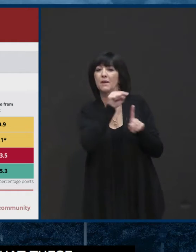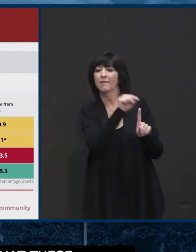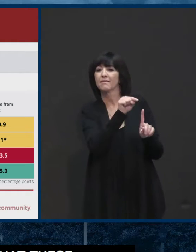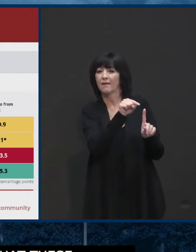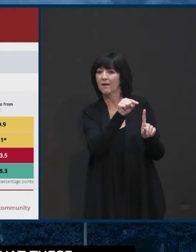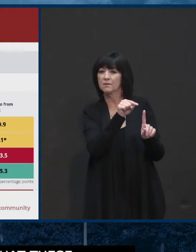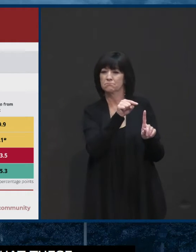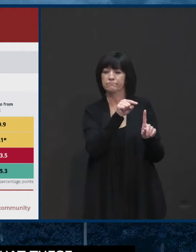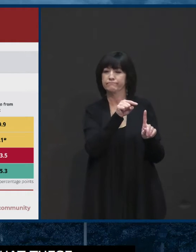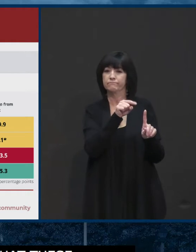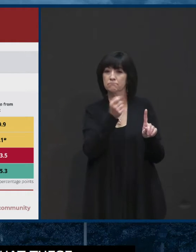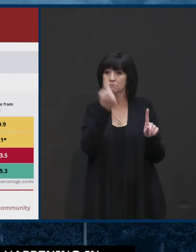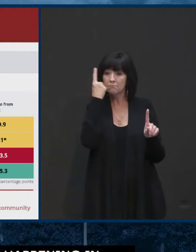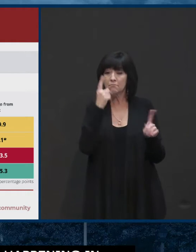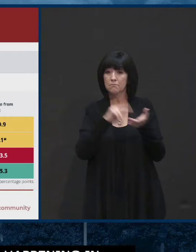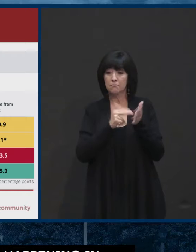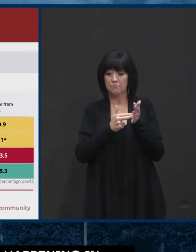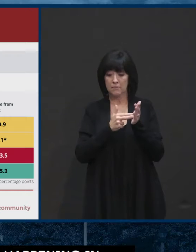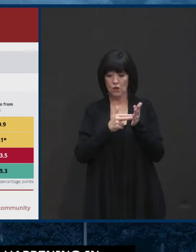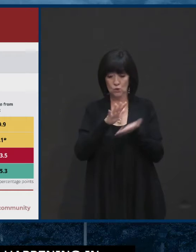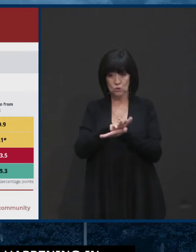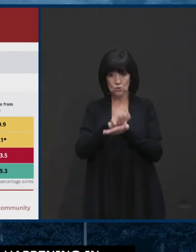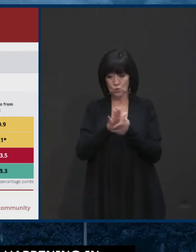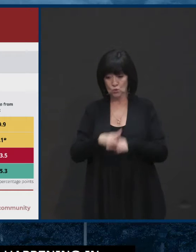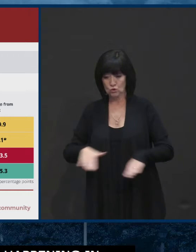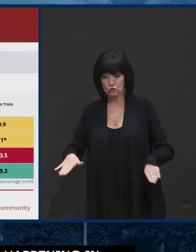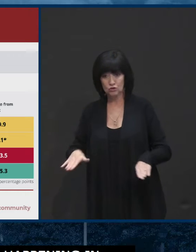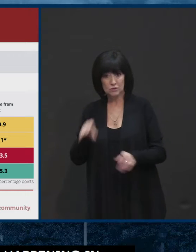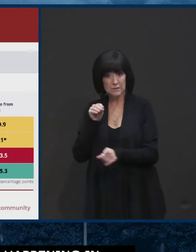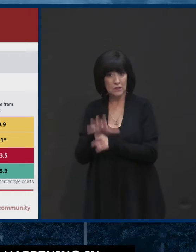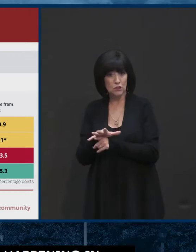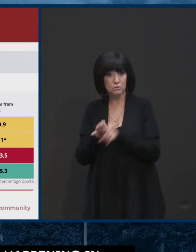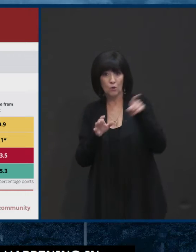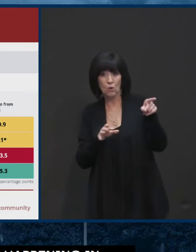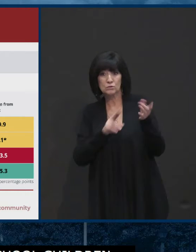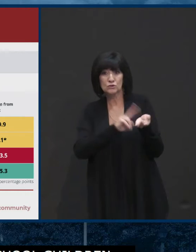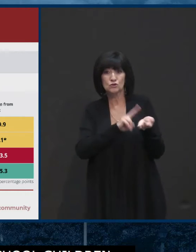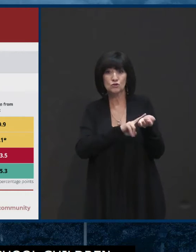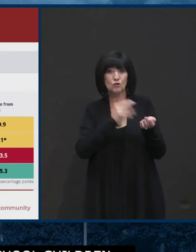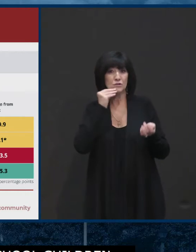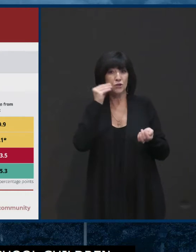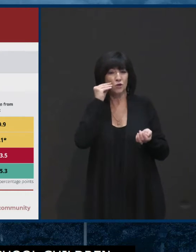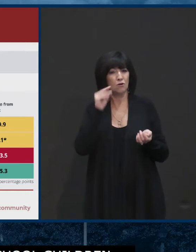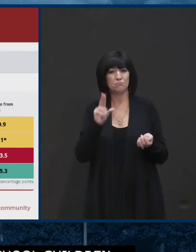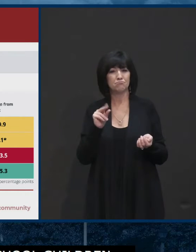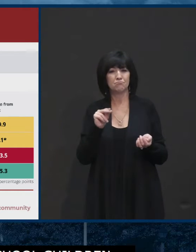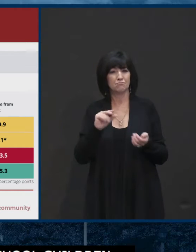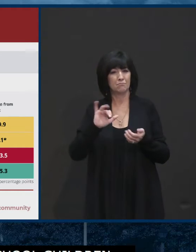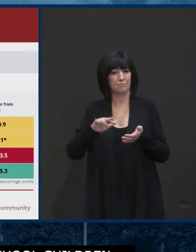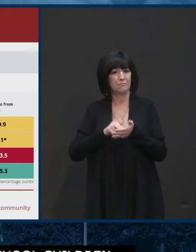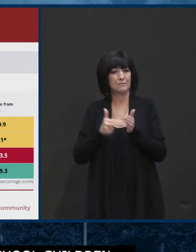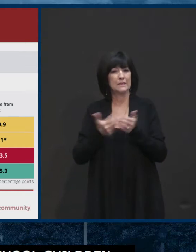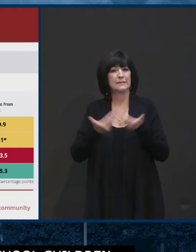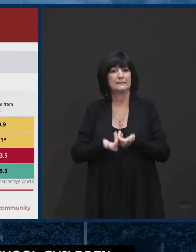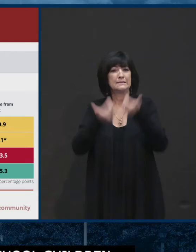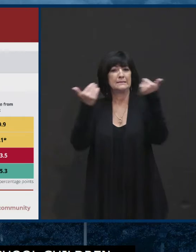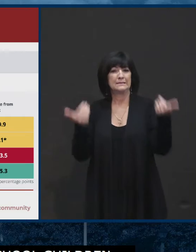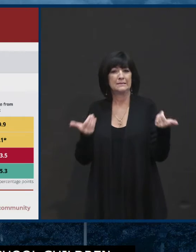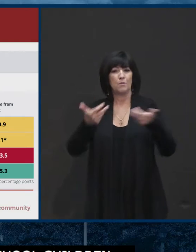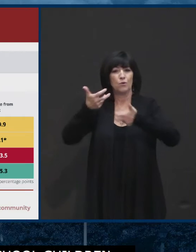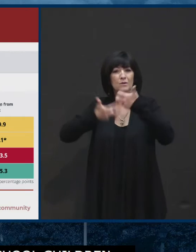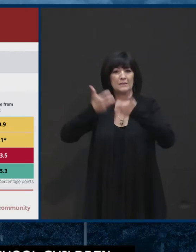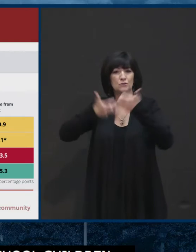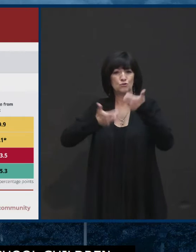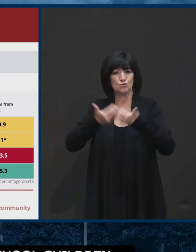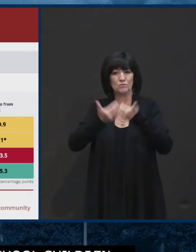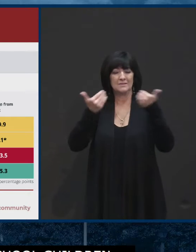children to nursing homes other than maybe through the workers, and you have to take that into consideration. Might be moving in one direction as opposed to the